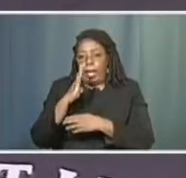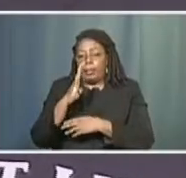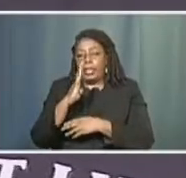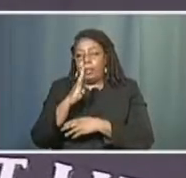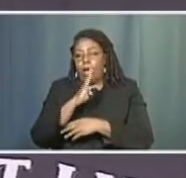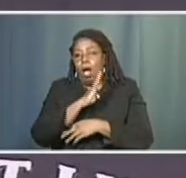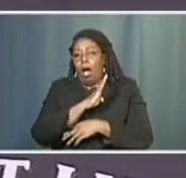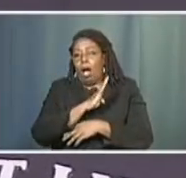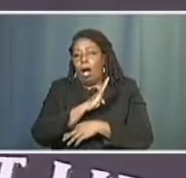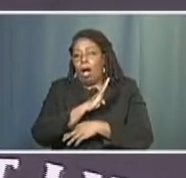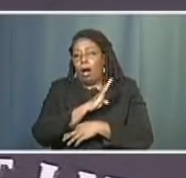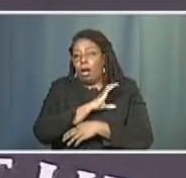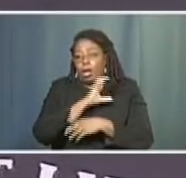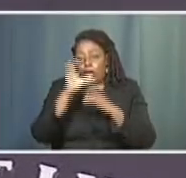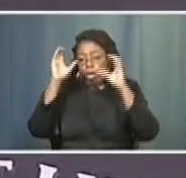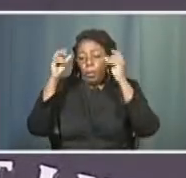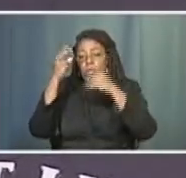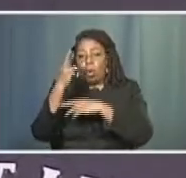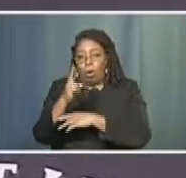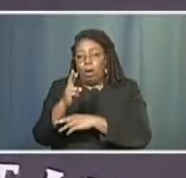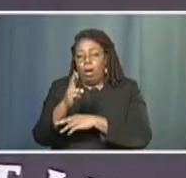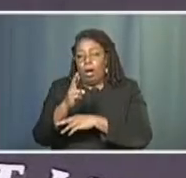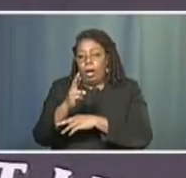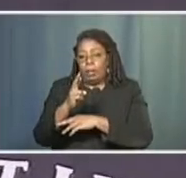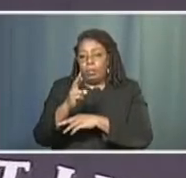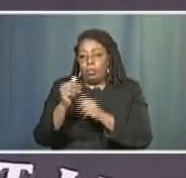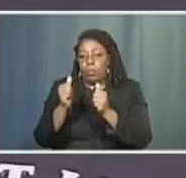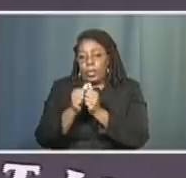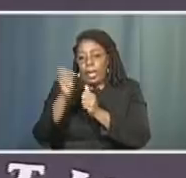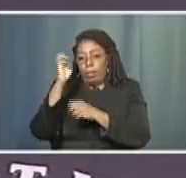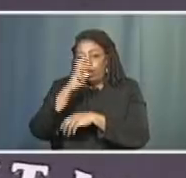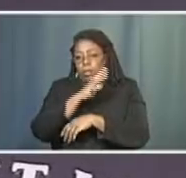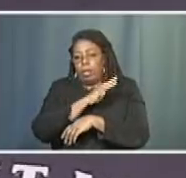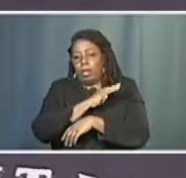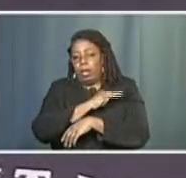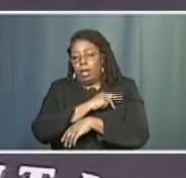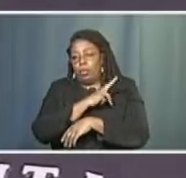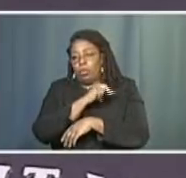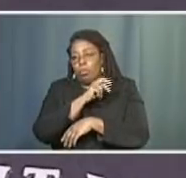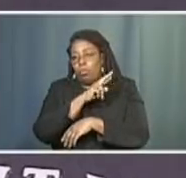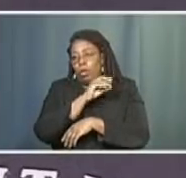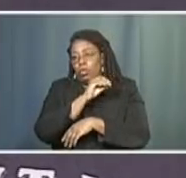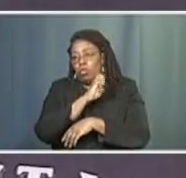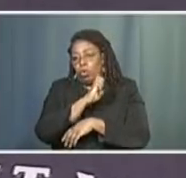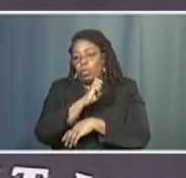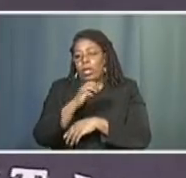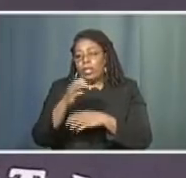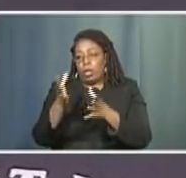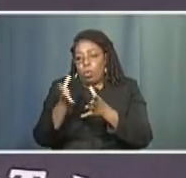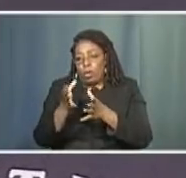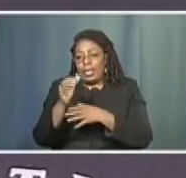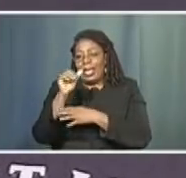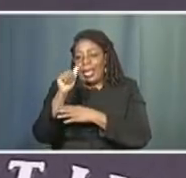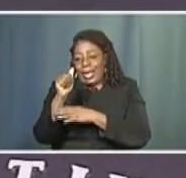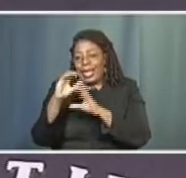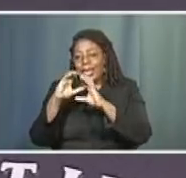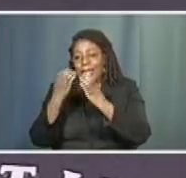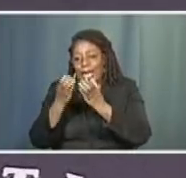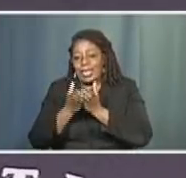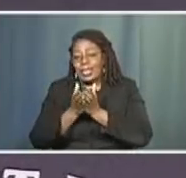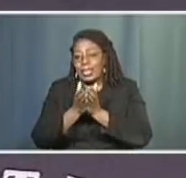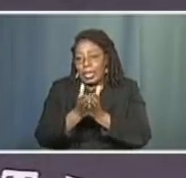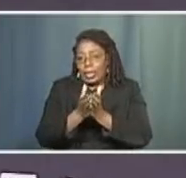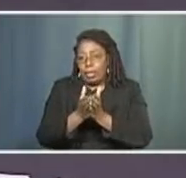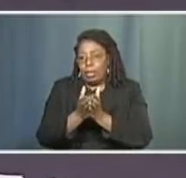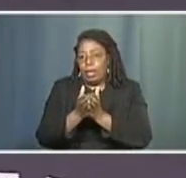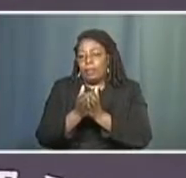Exuma. Him along with Emmett Monroe, they always wanted an A-class sailing regatta in Black Point Exuma. So now